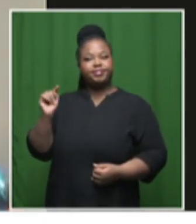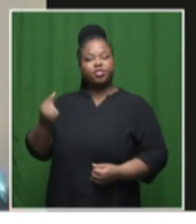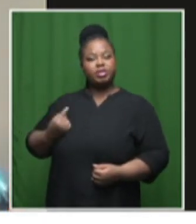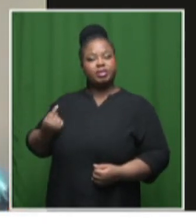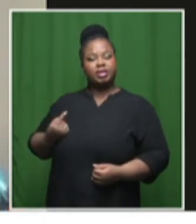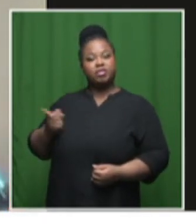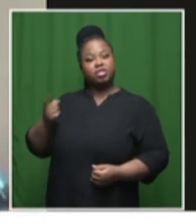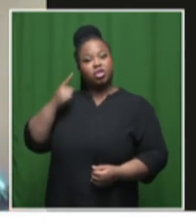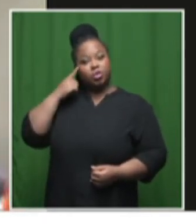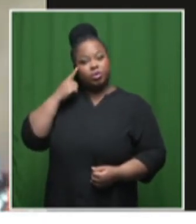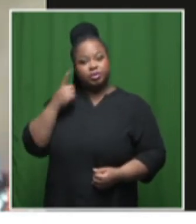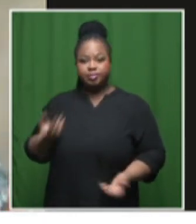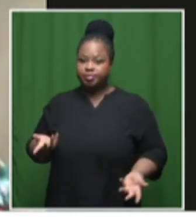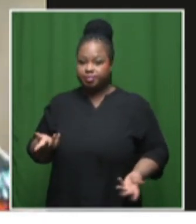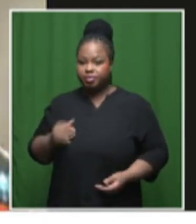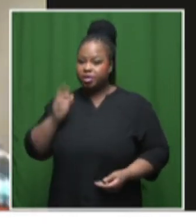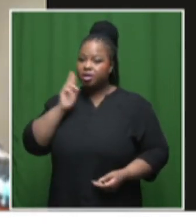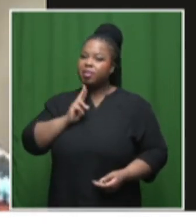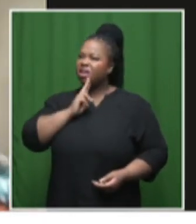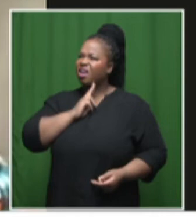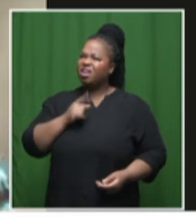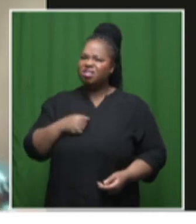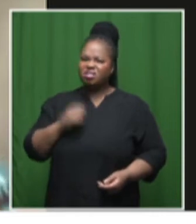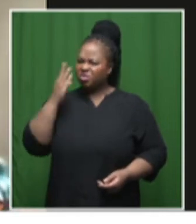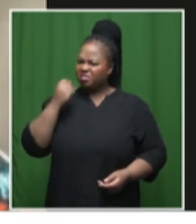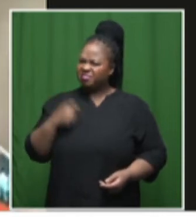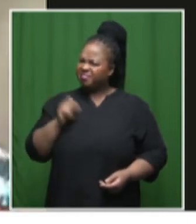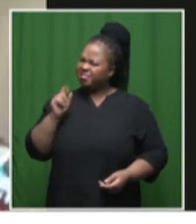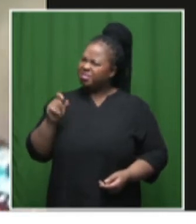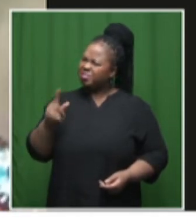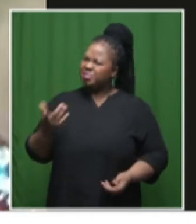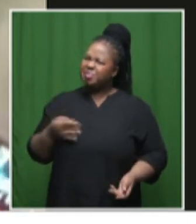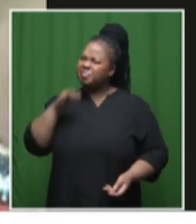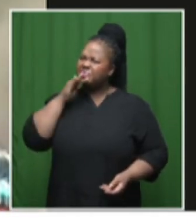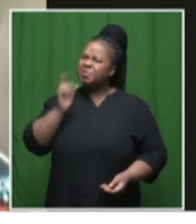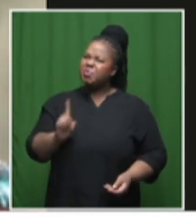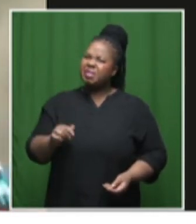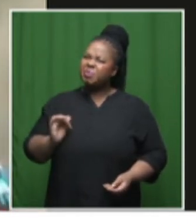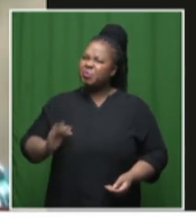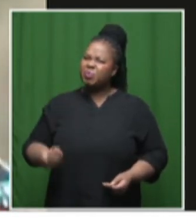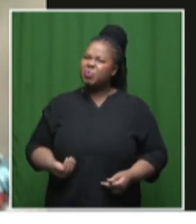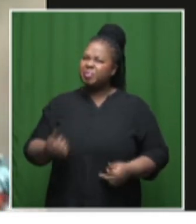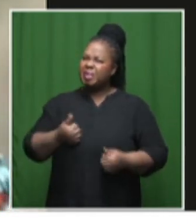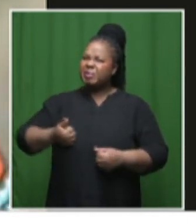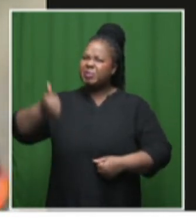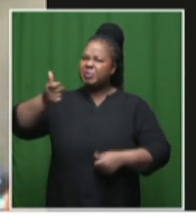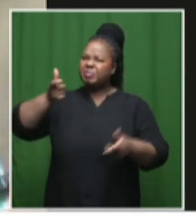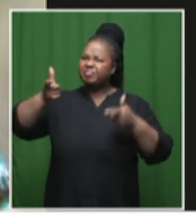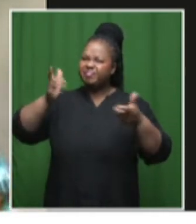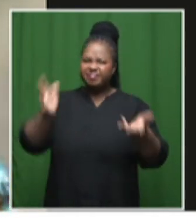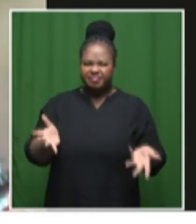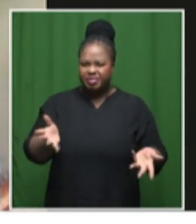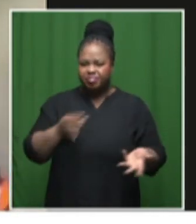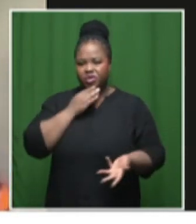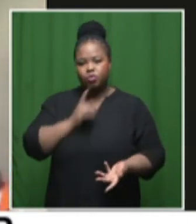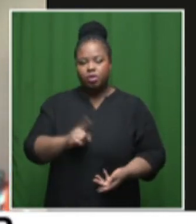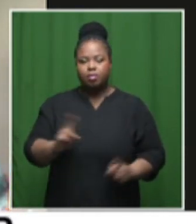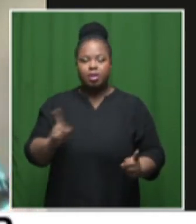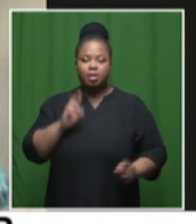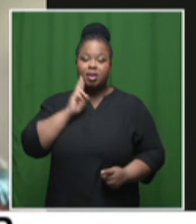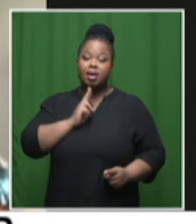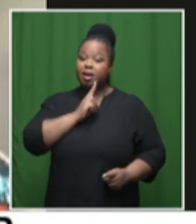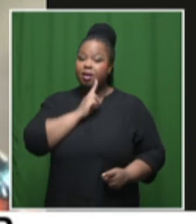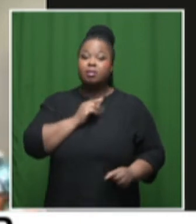thought, my uncle the other day asked me, feminism, but at the same time, uncle is